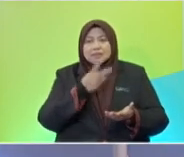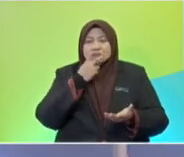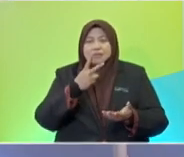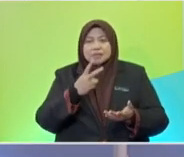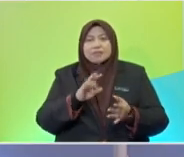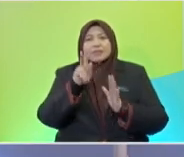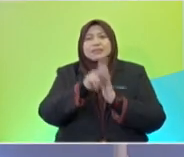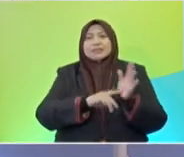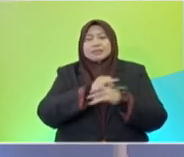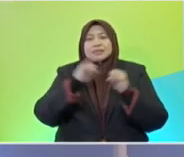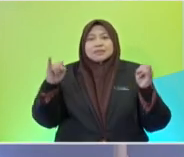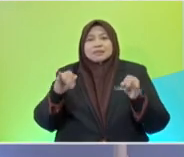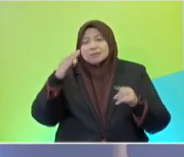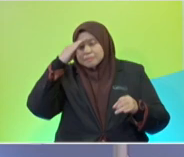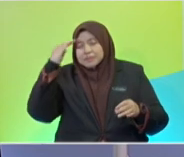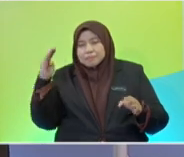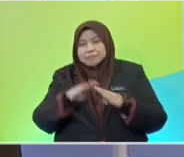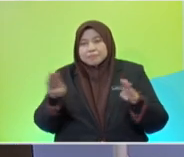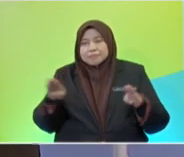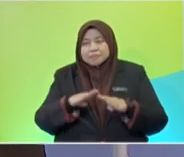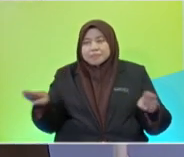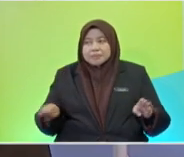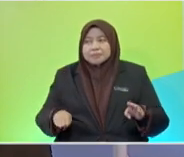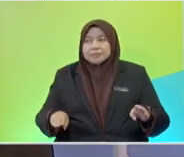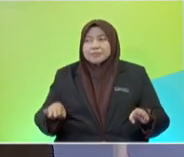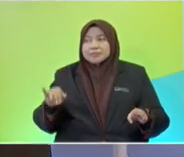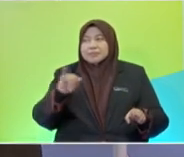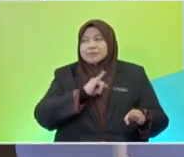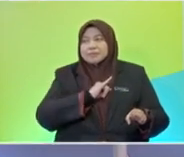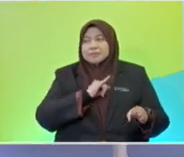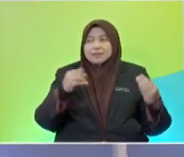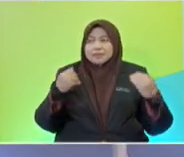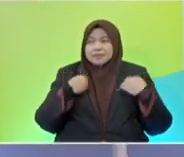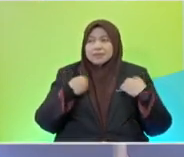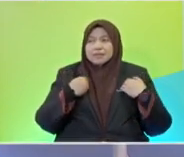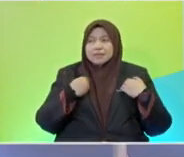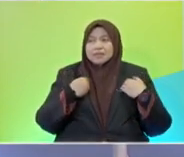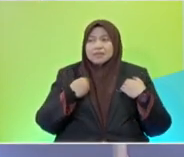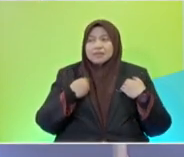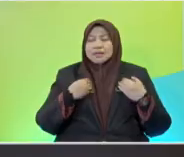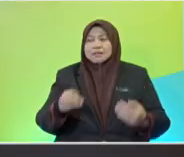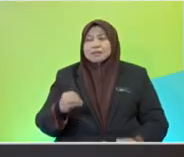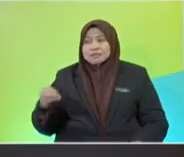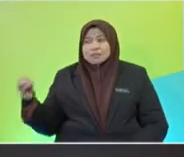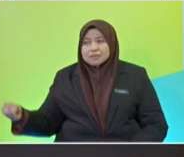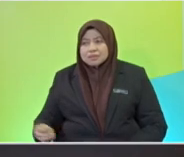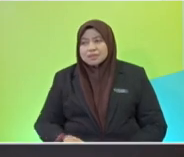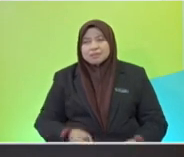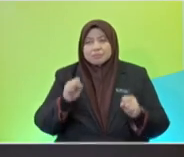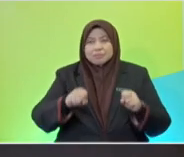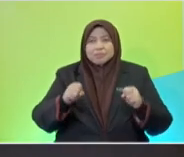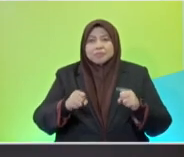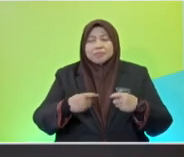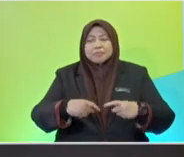shadows are different between things. Yes. Okay. So I have something here, an object. Okay, you can move the trees